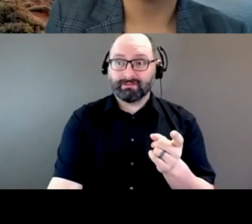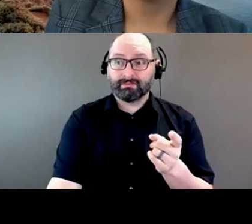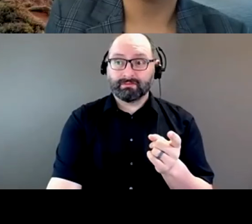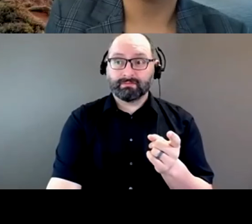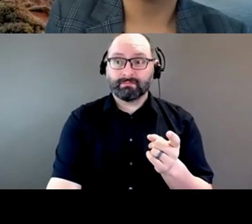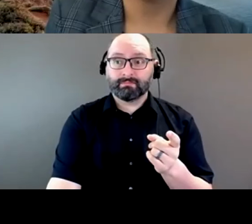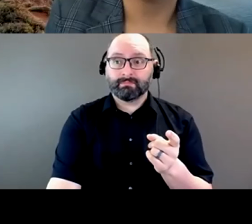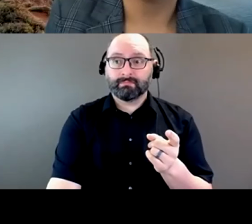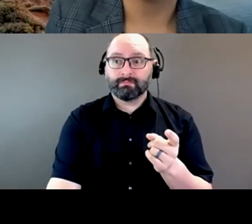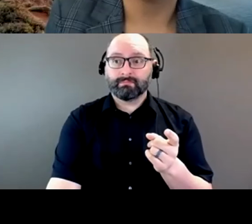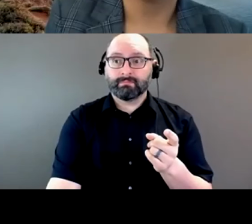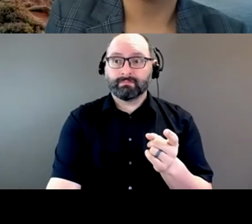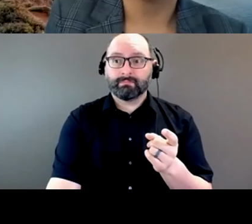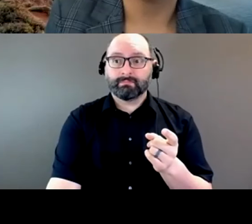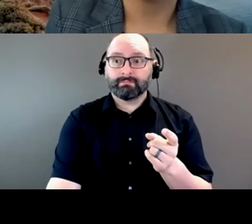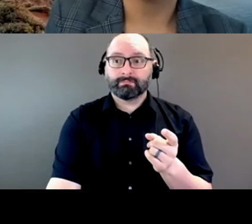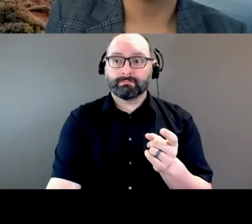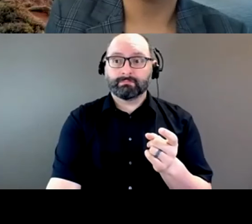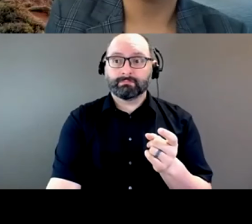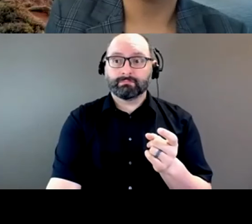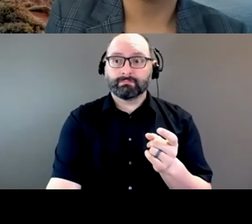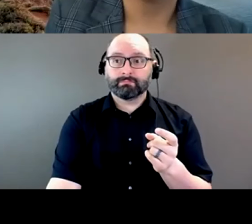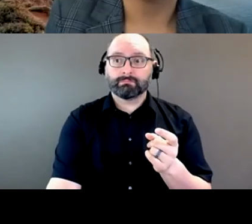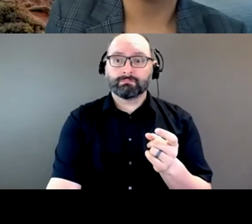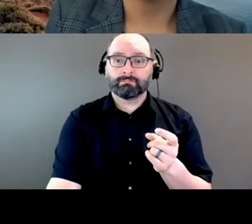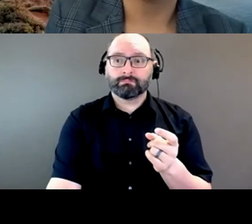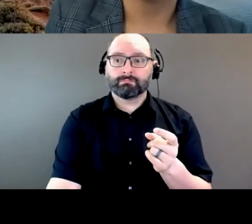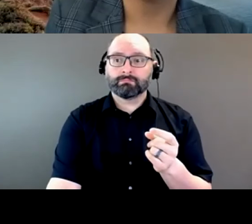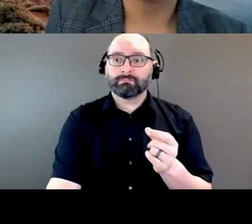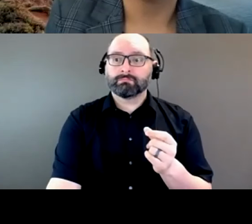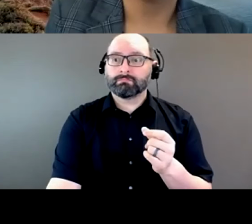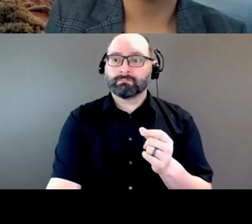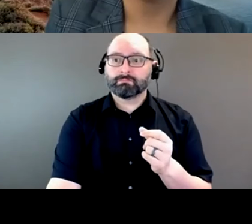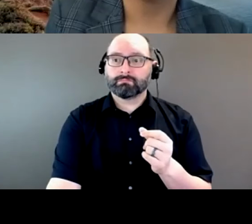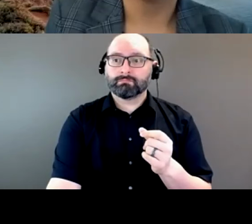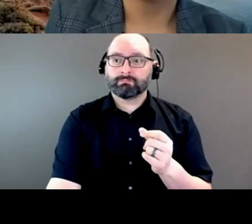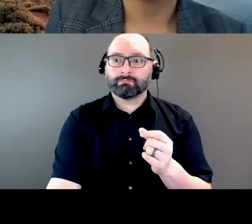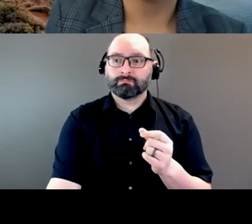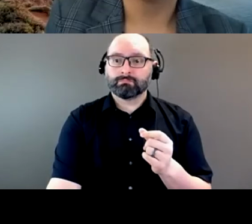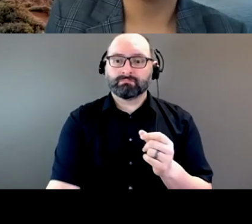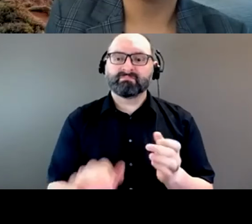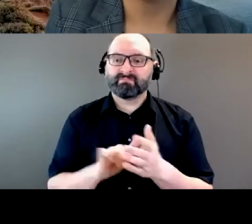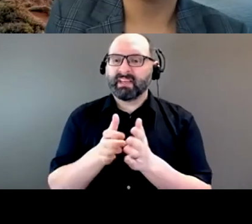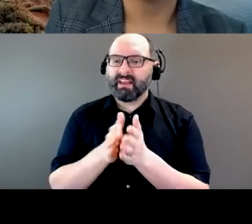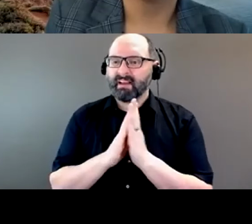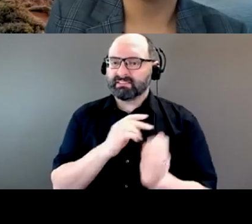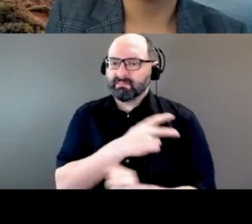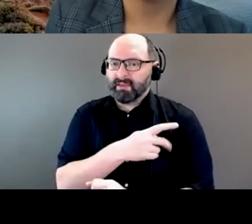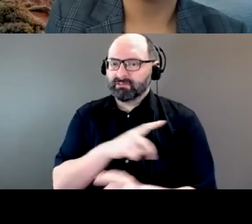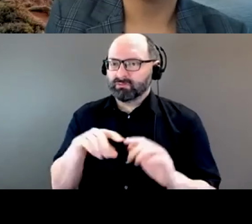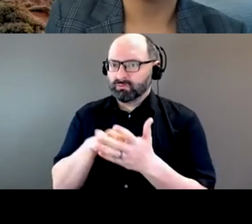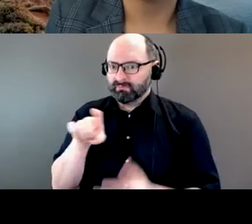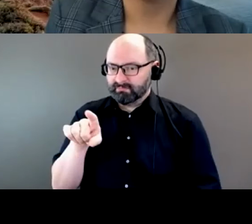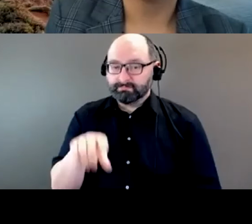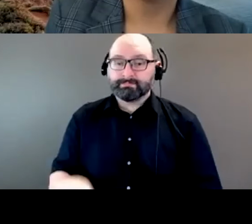this is an example of something that we asked the patient to do. And let's see. Now